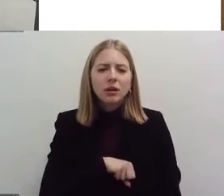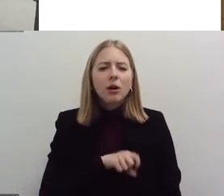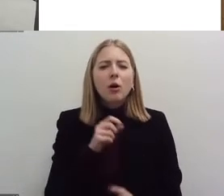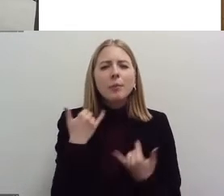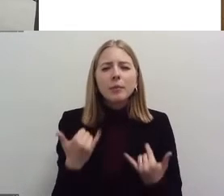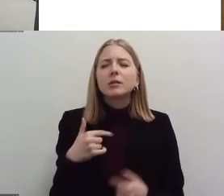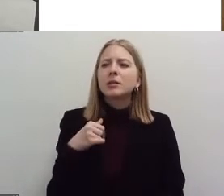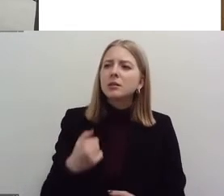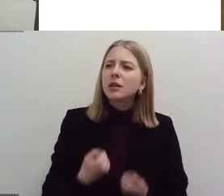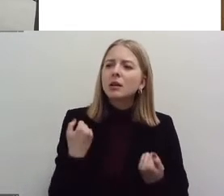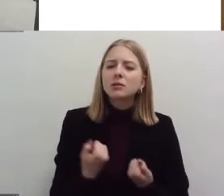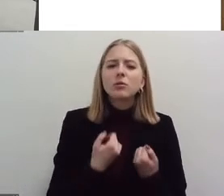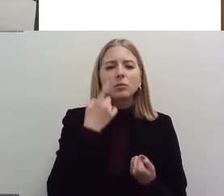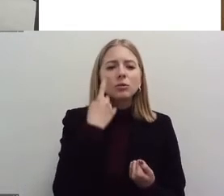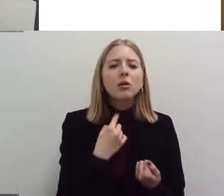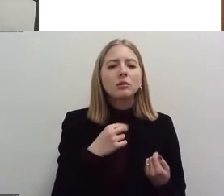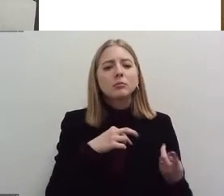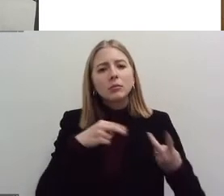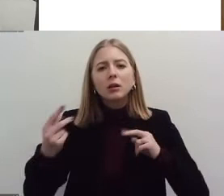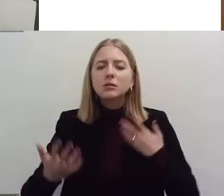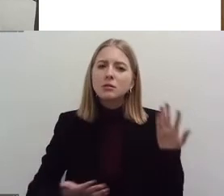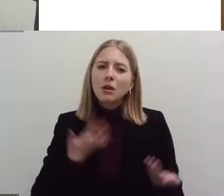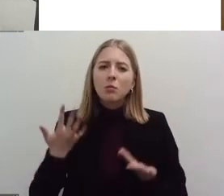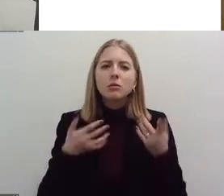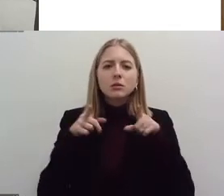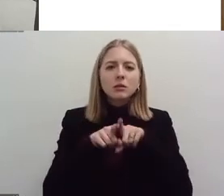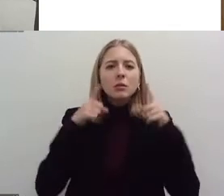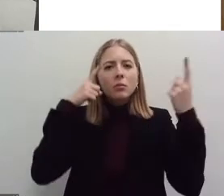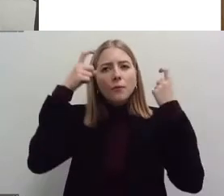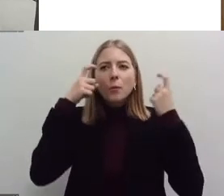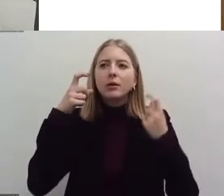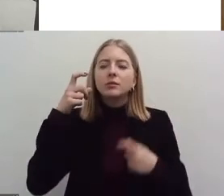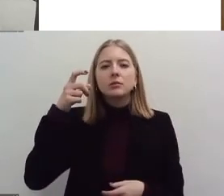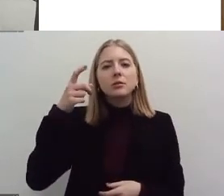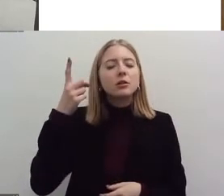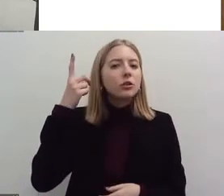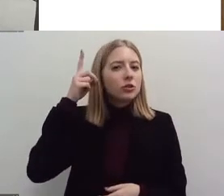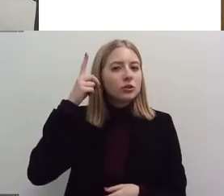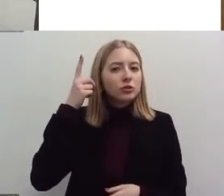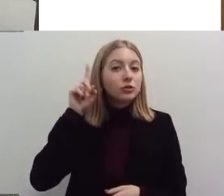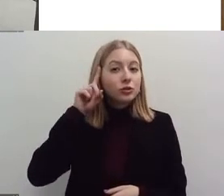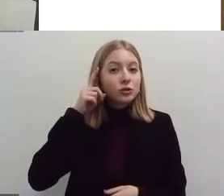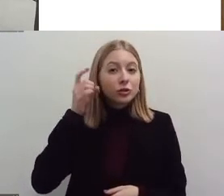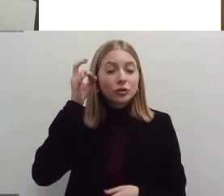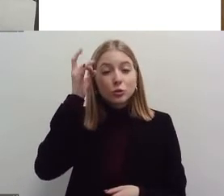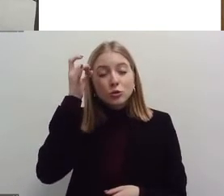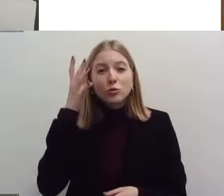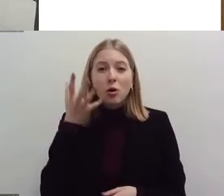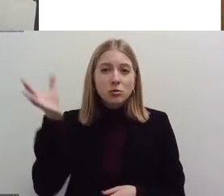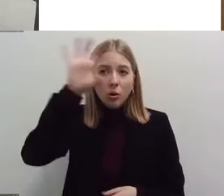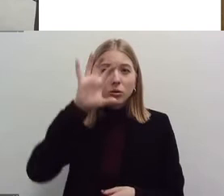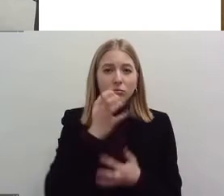It's this dynamic of giving support and love to these young adults and children and receiving it back and them giving it forward to